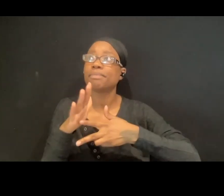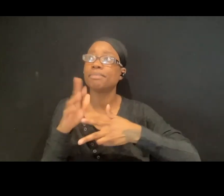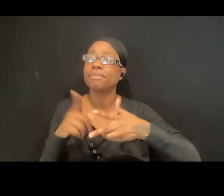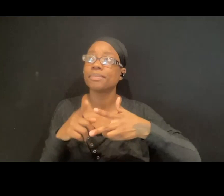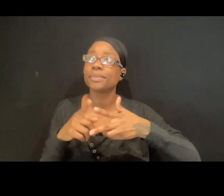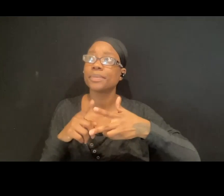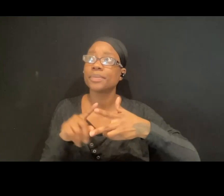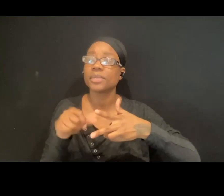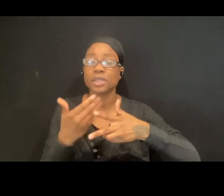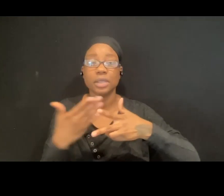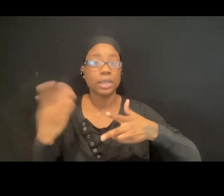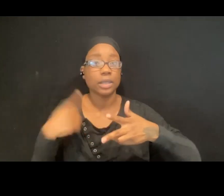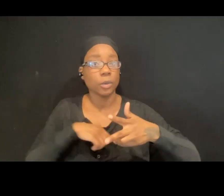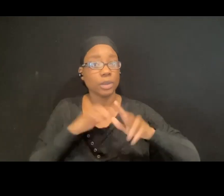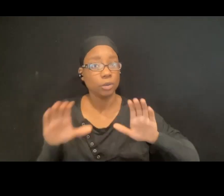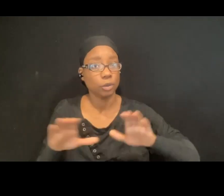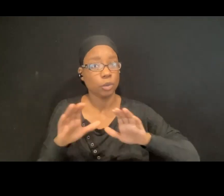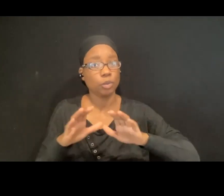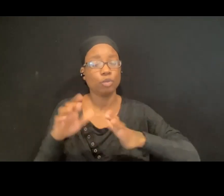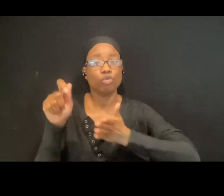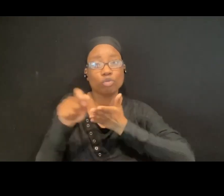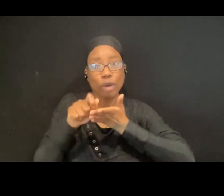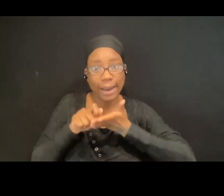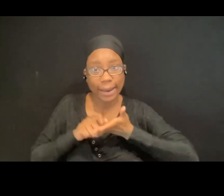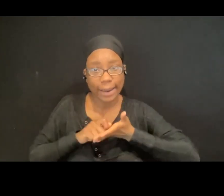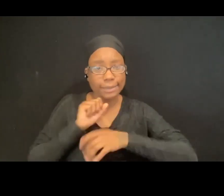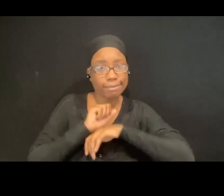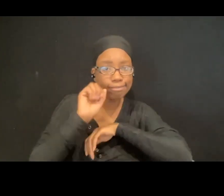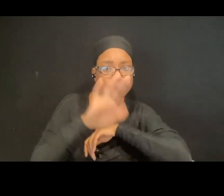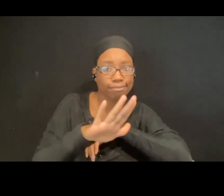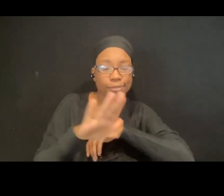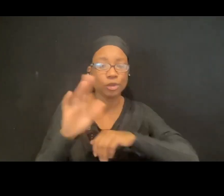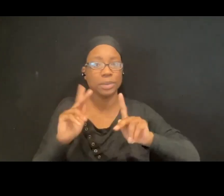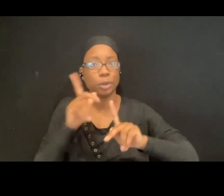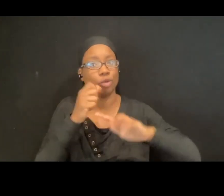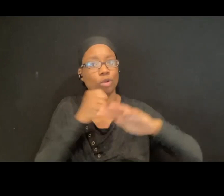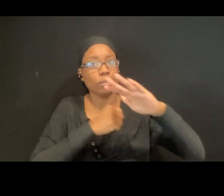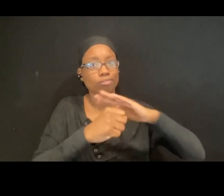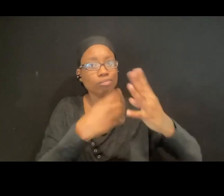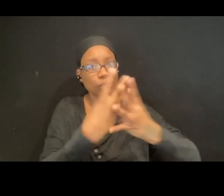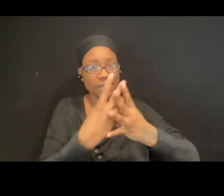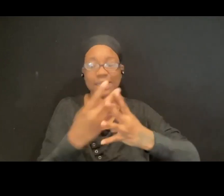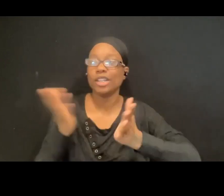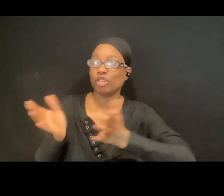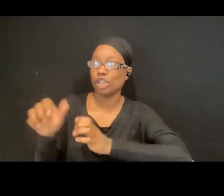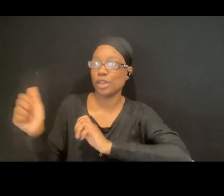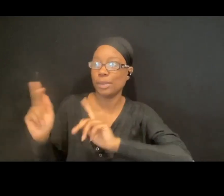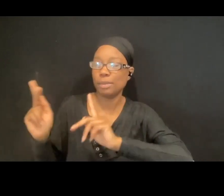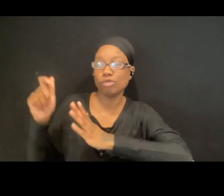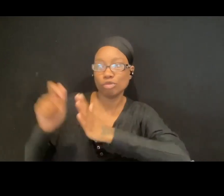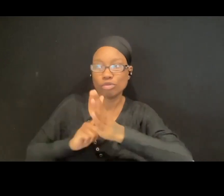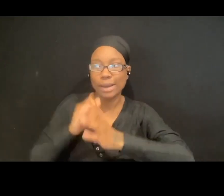One of the other things that we do is like write to folks who are inside, or we encourage other people to write to folks inside. And then